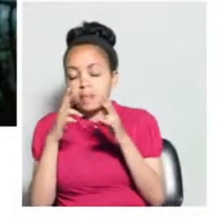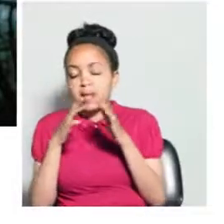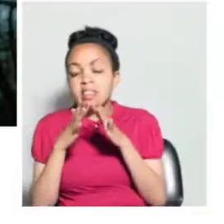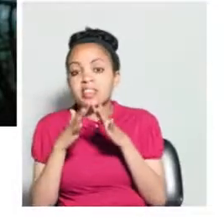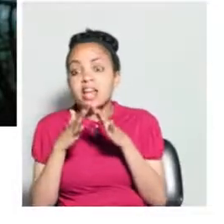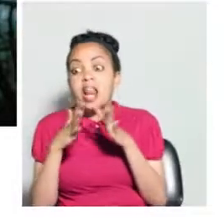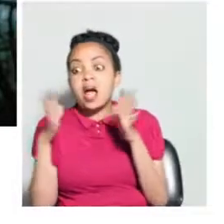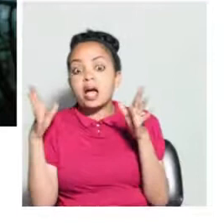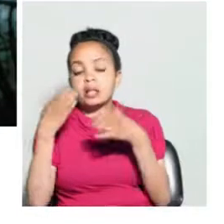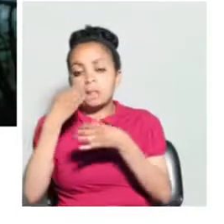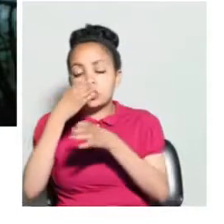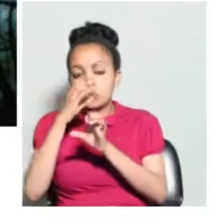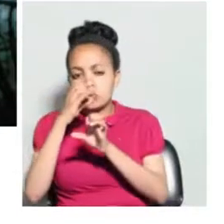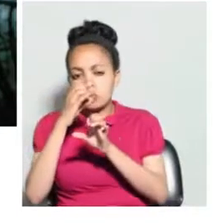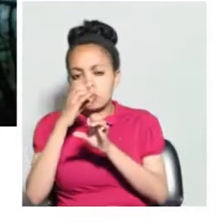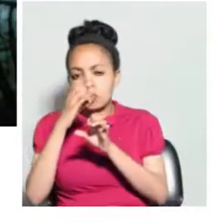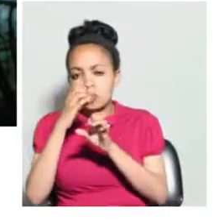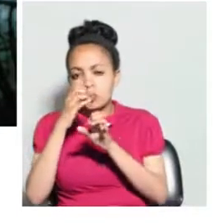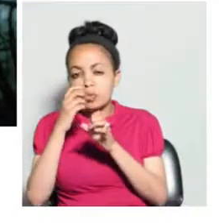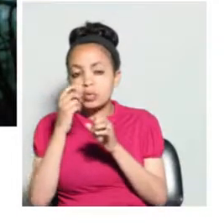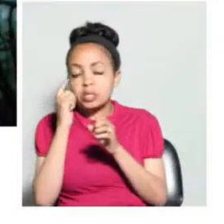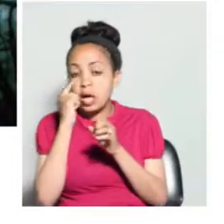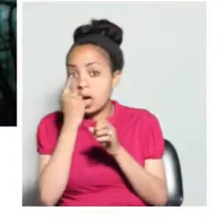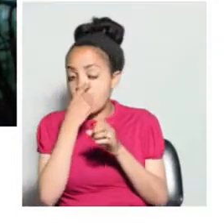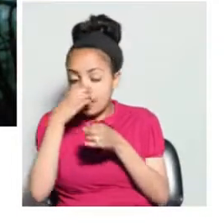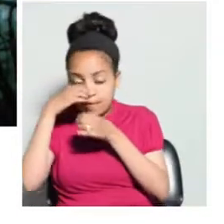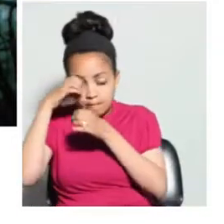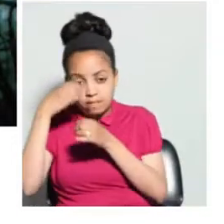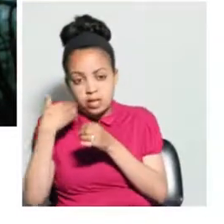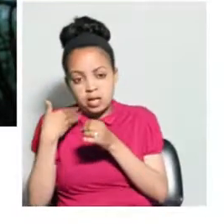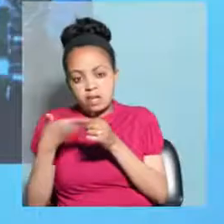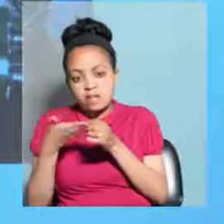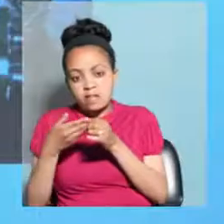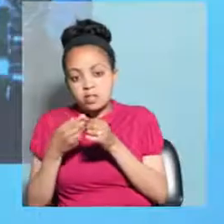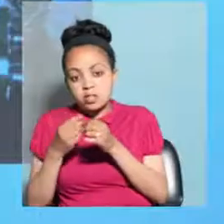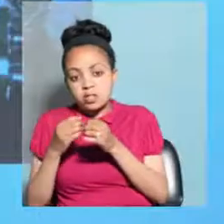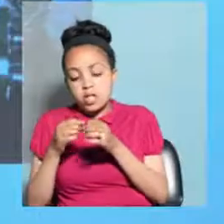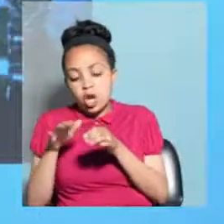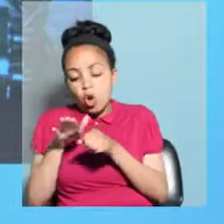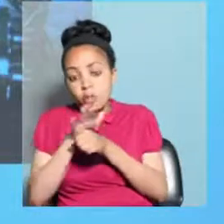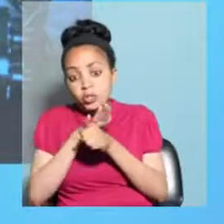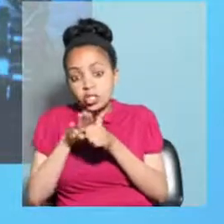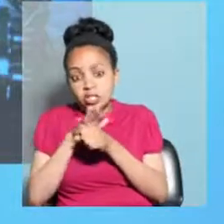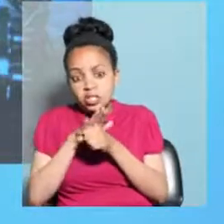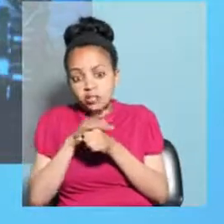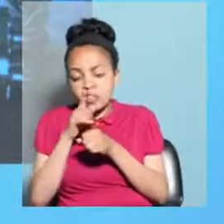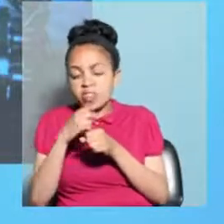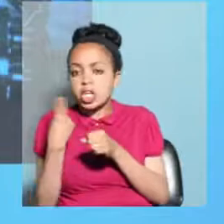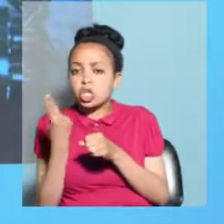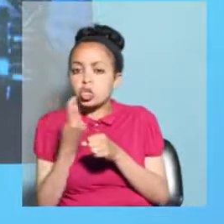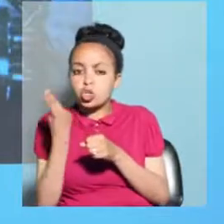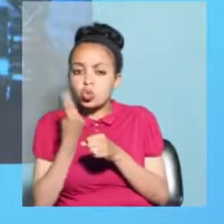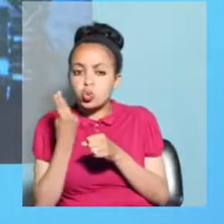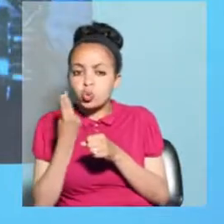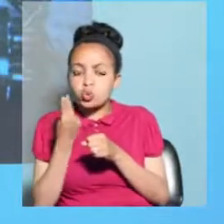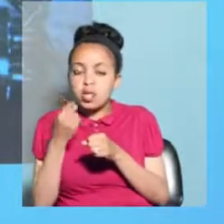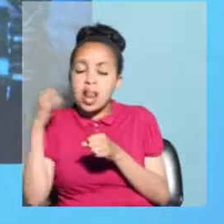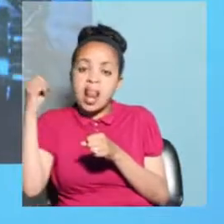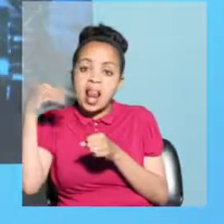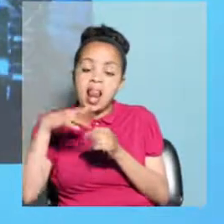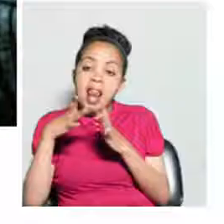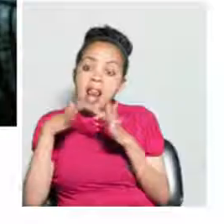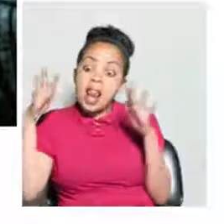light microscope with eyepiece lens and again with objective lens. They use a beam of